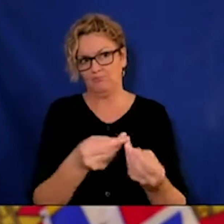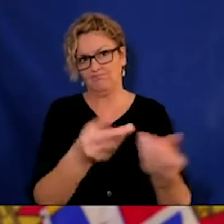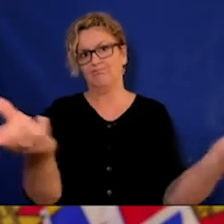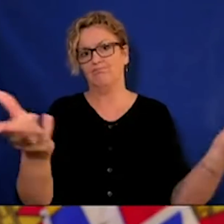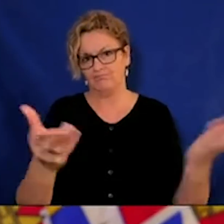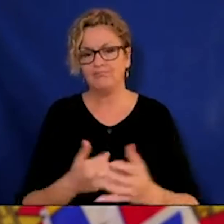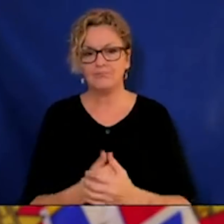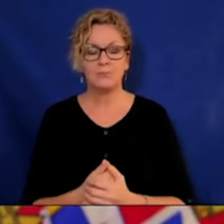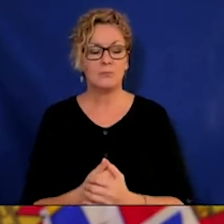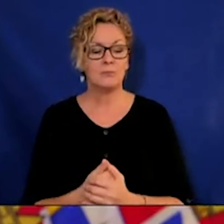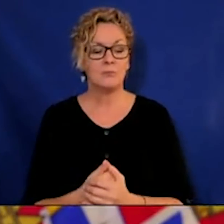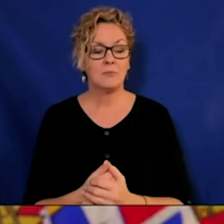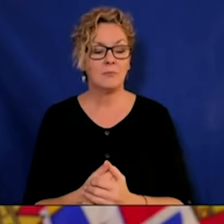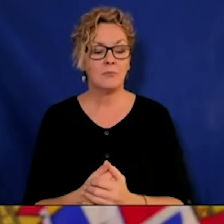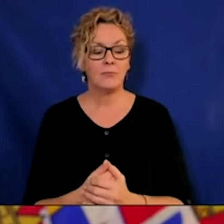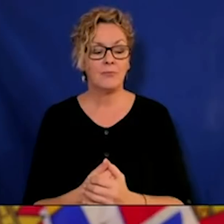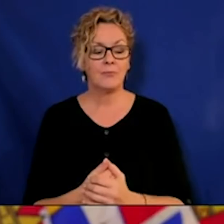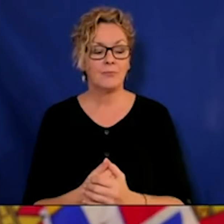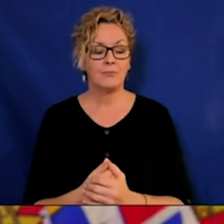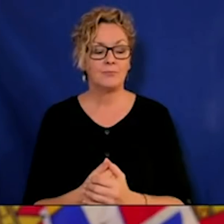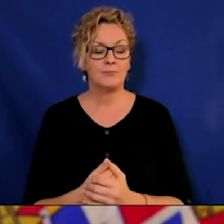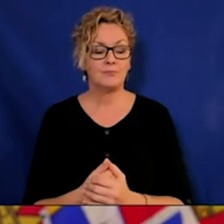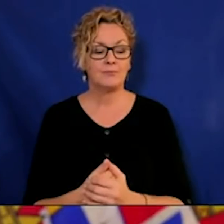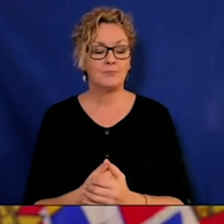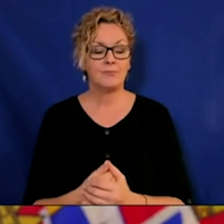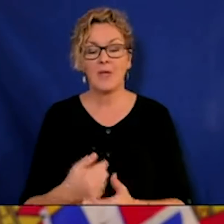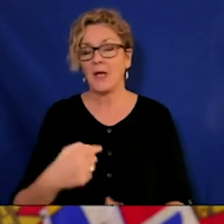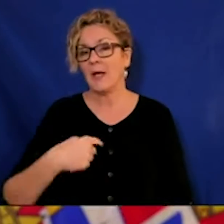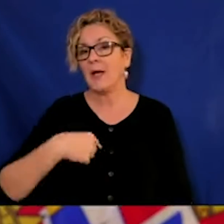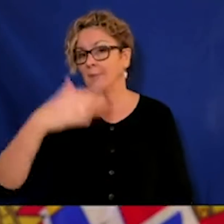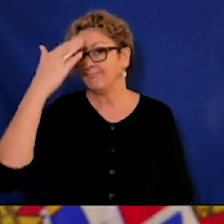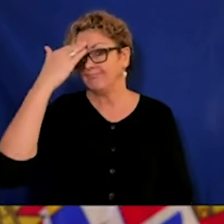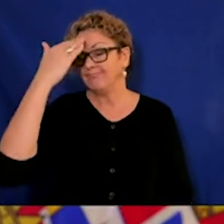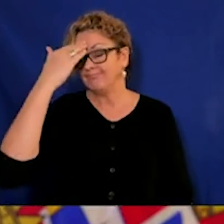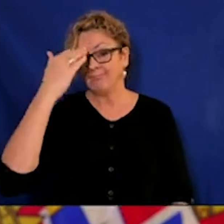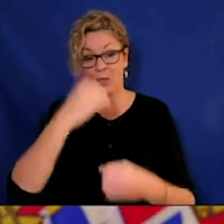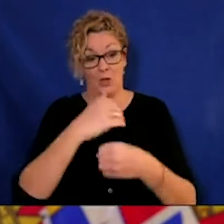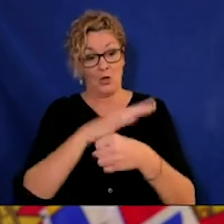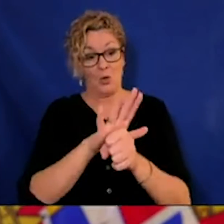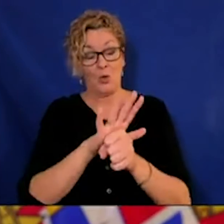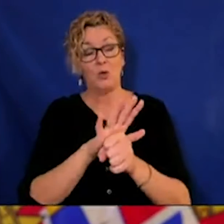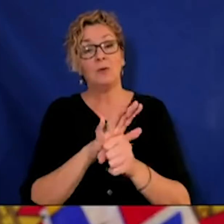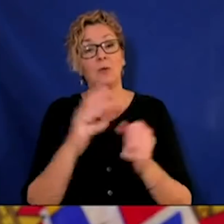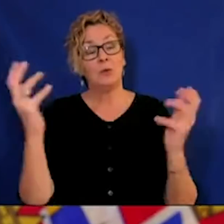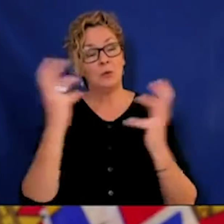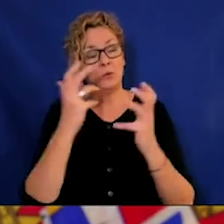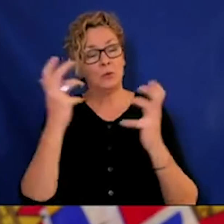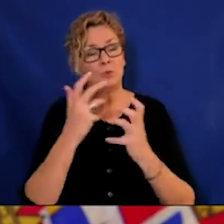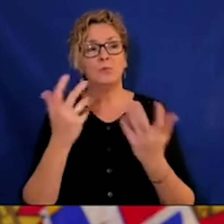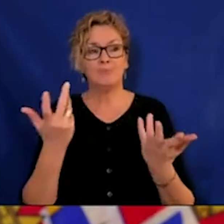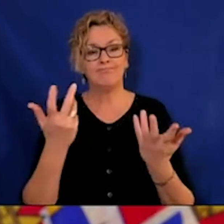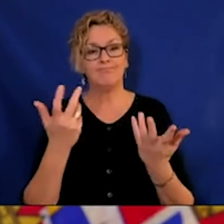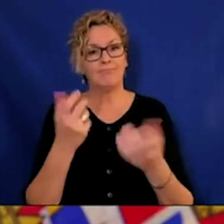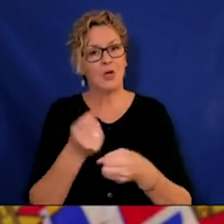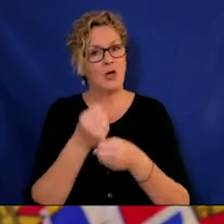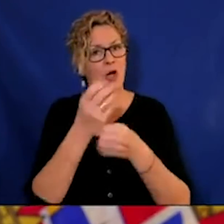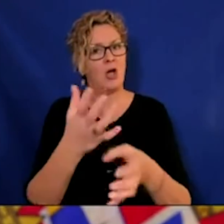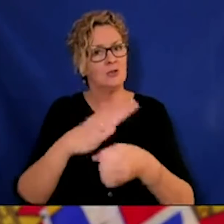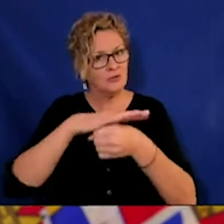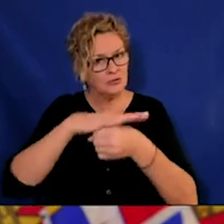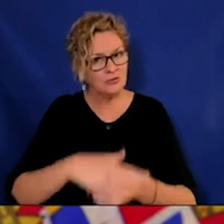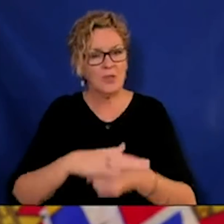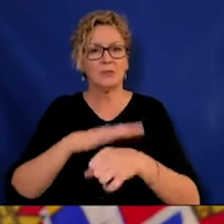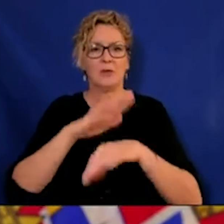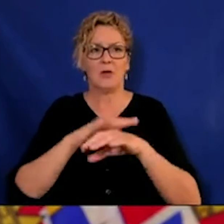I recognize as well that this virus, COVID-19, is taking a toll on all of us, and this pandemic has